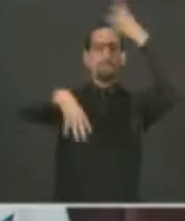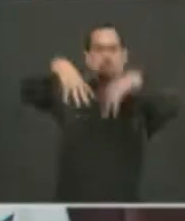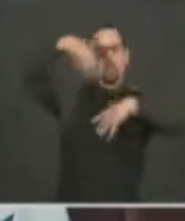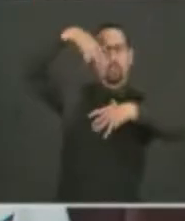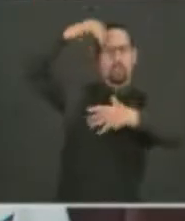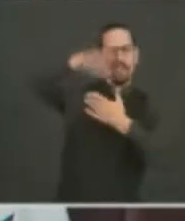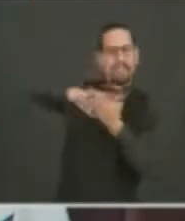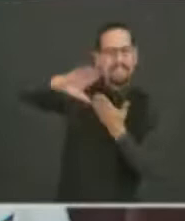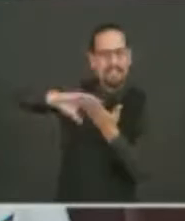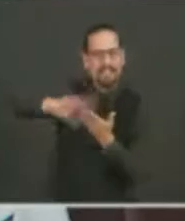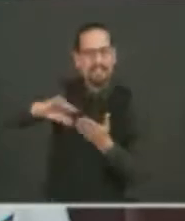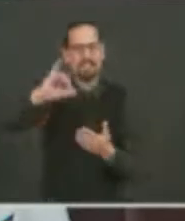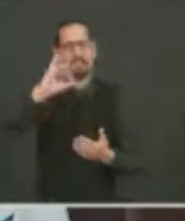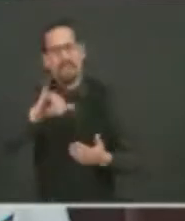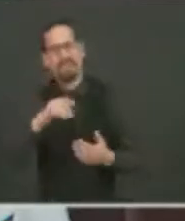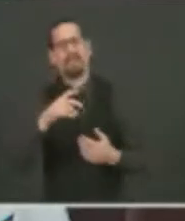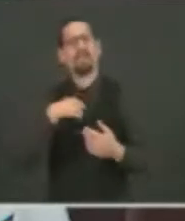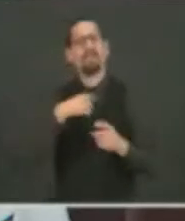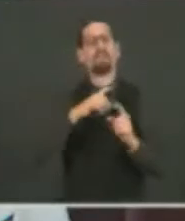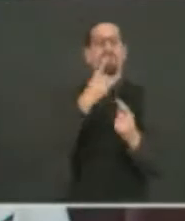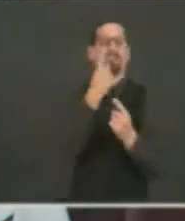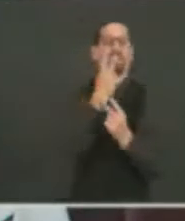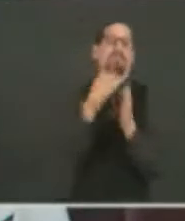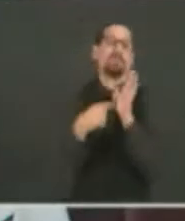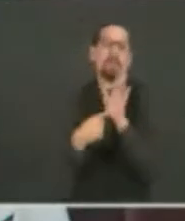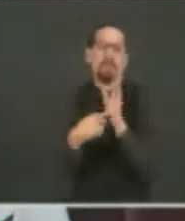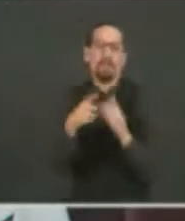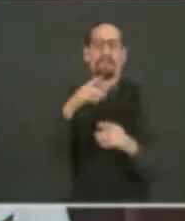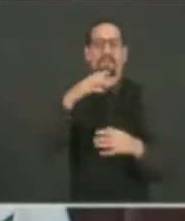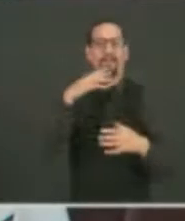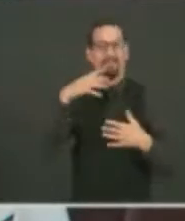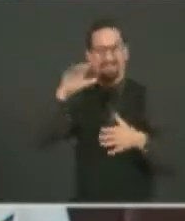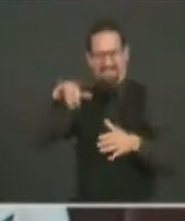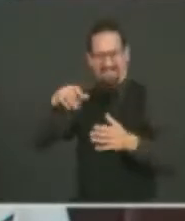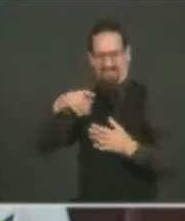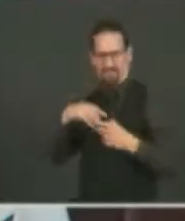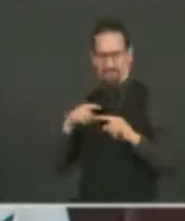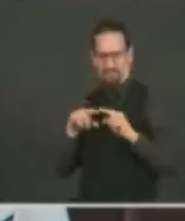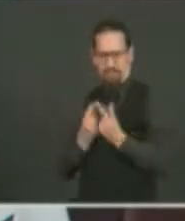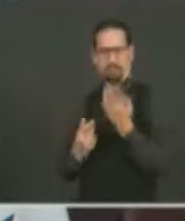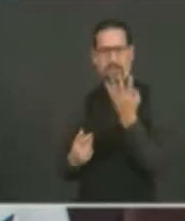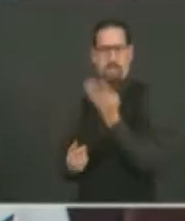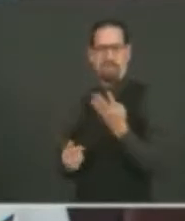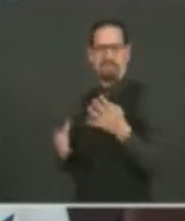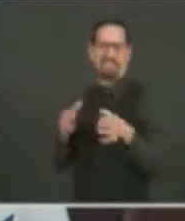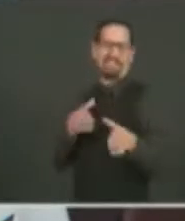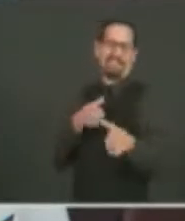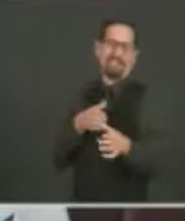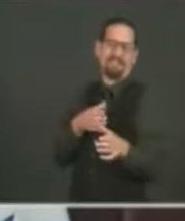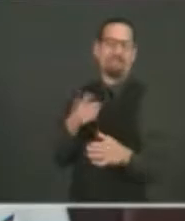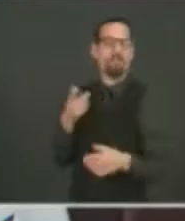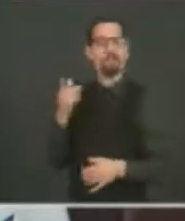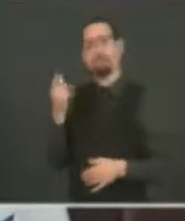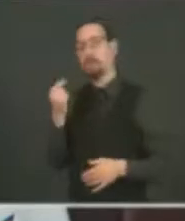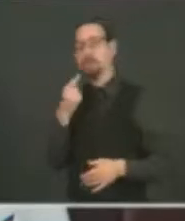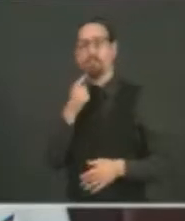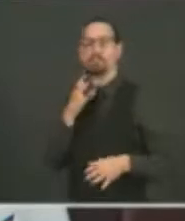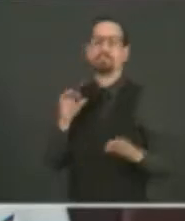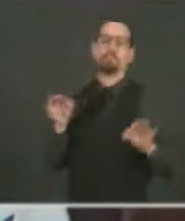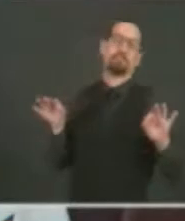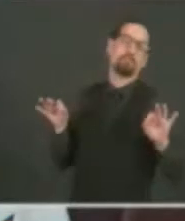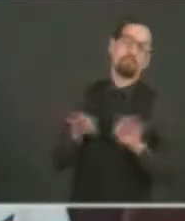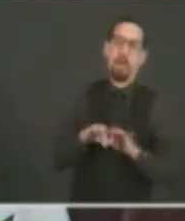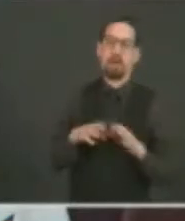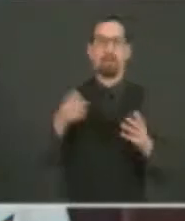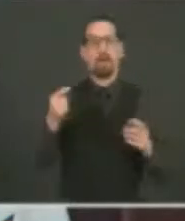keep folks safe as it relates to COVID is what they call air changes per hour. How much the air is